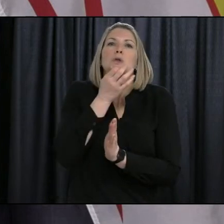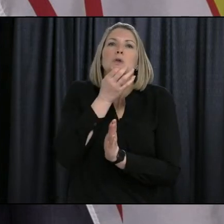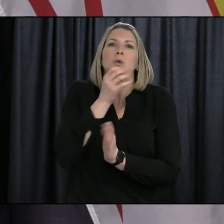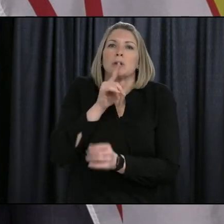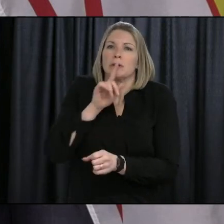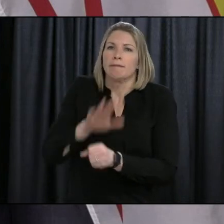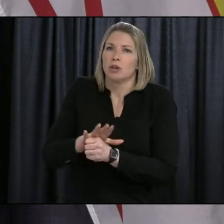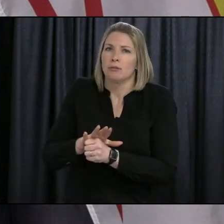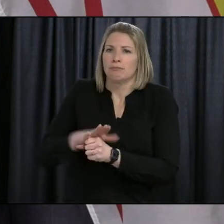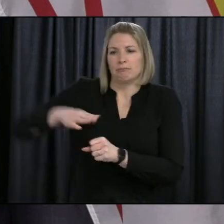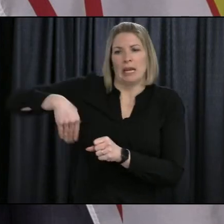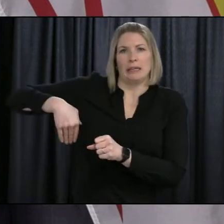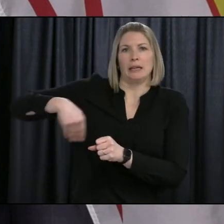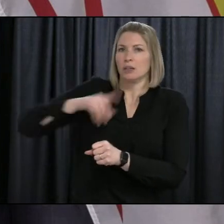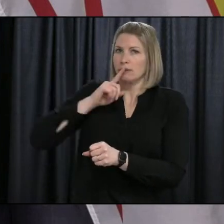make sure that